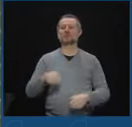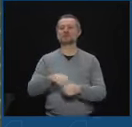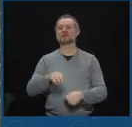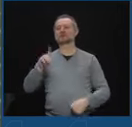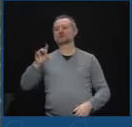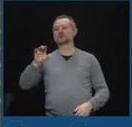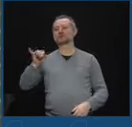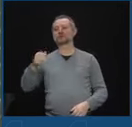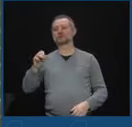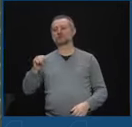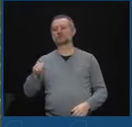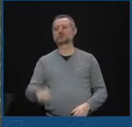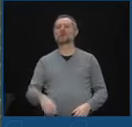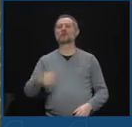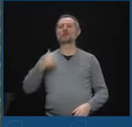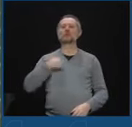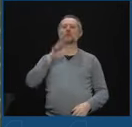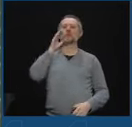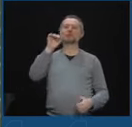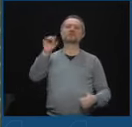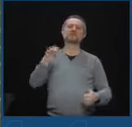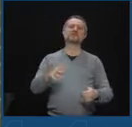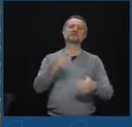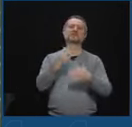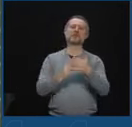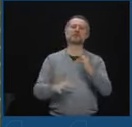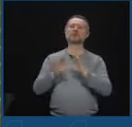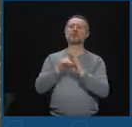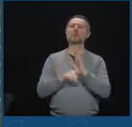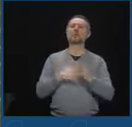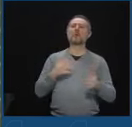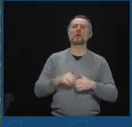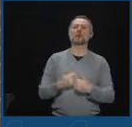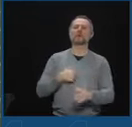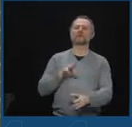you a little background how I came about to be with SNUG.